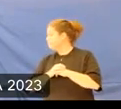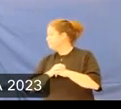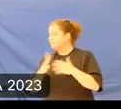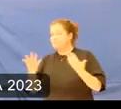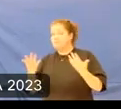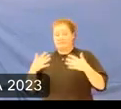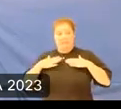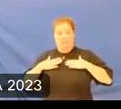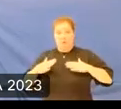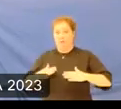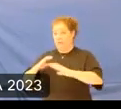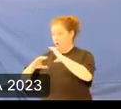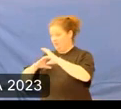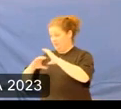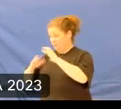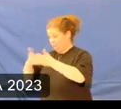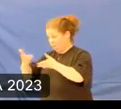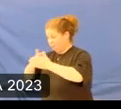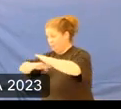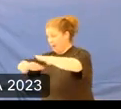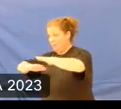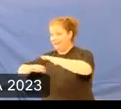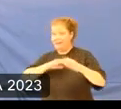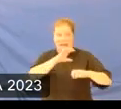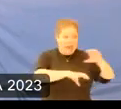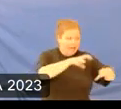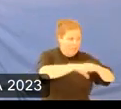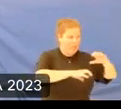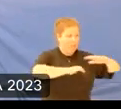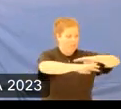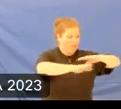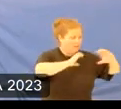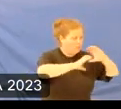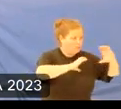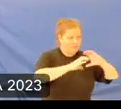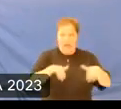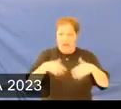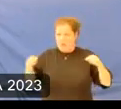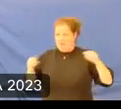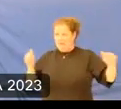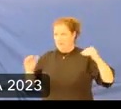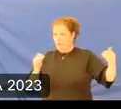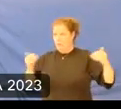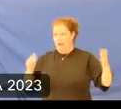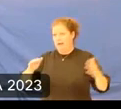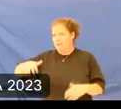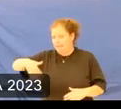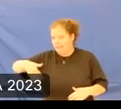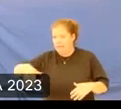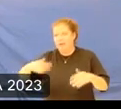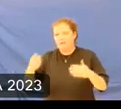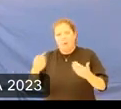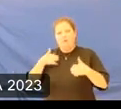communication. And then we have the interactional limits of AI, which are being discussed very extensively at this conference.